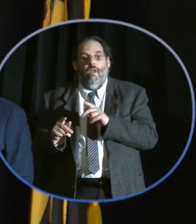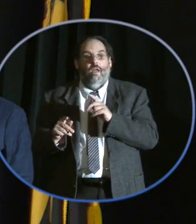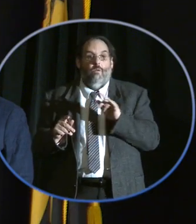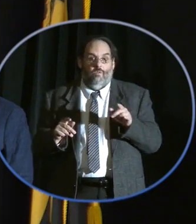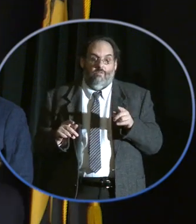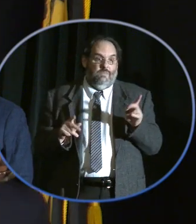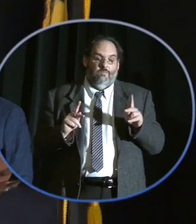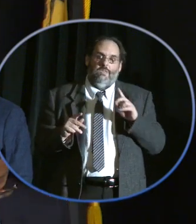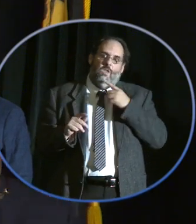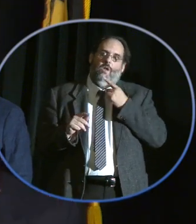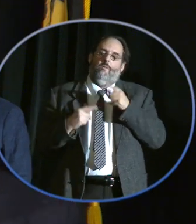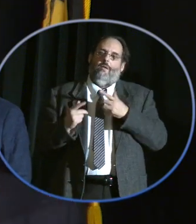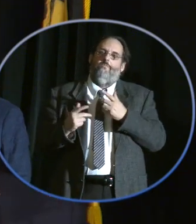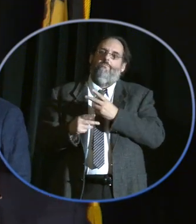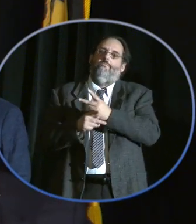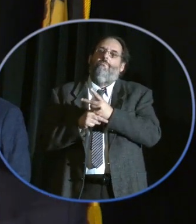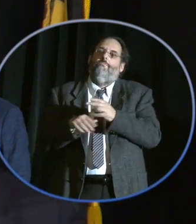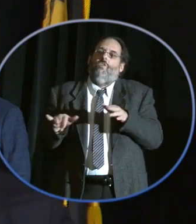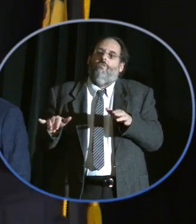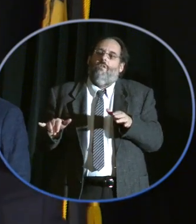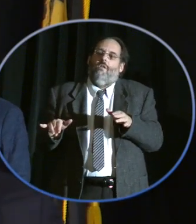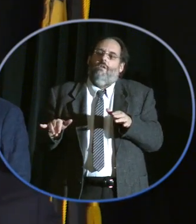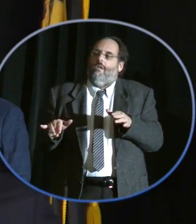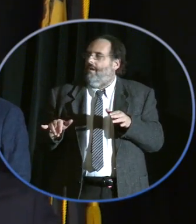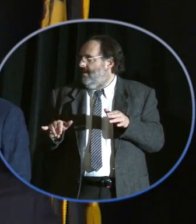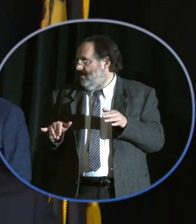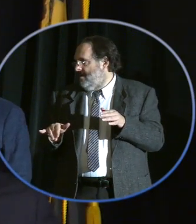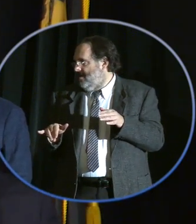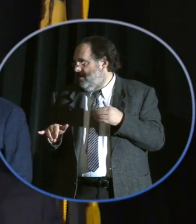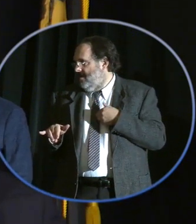children. I'm a former educator.